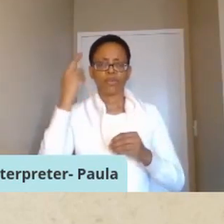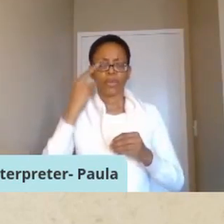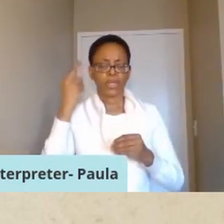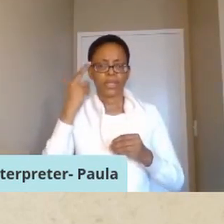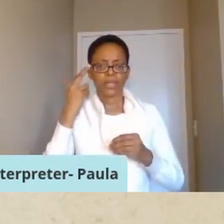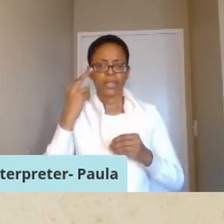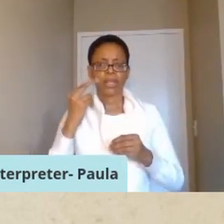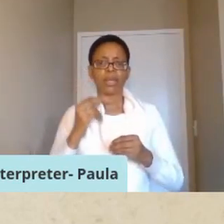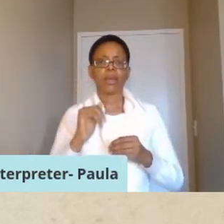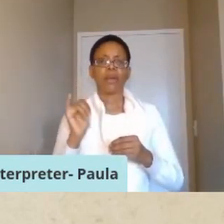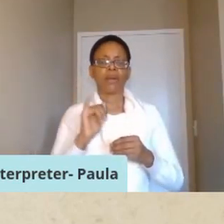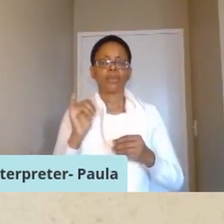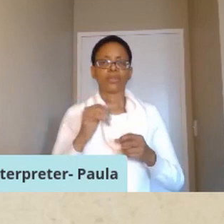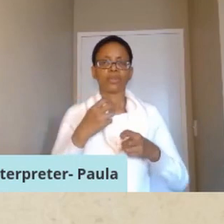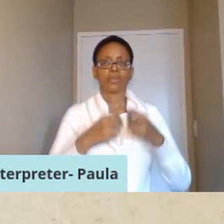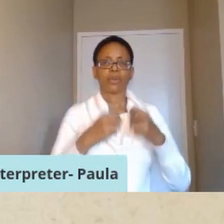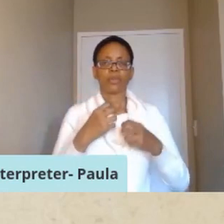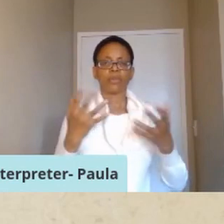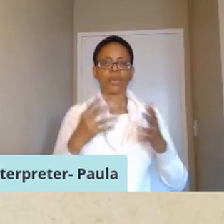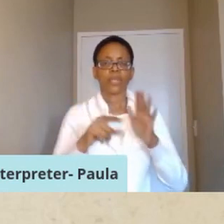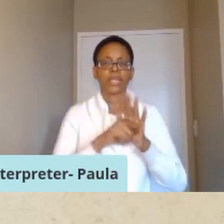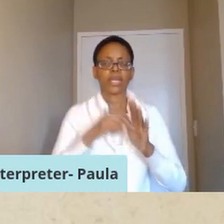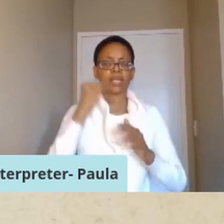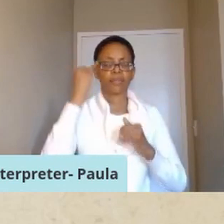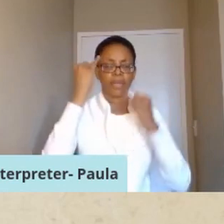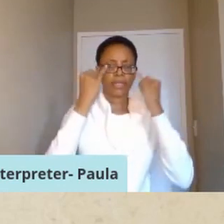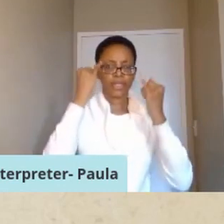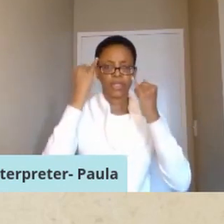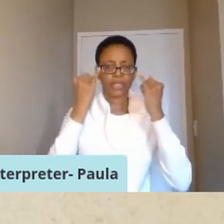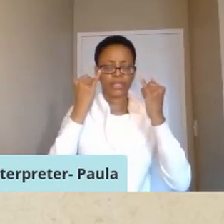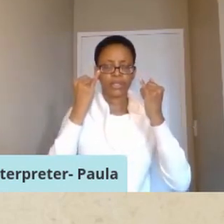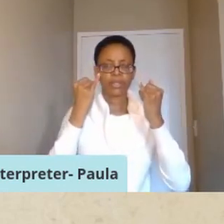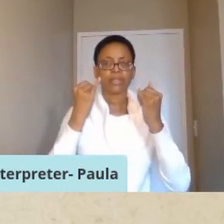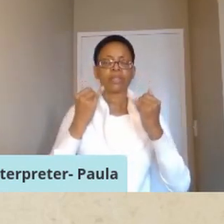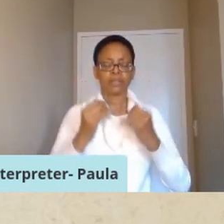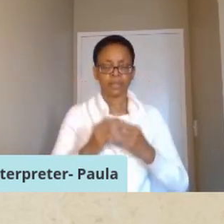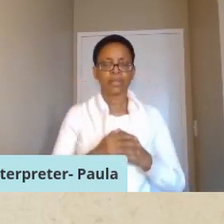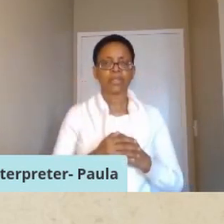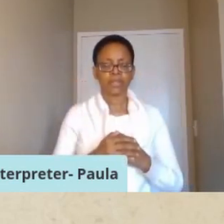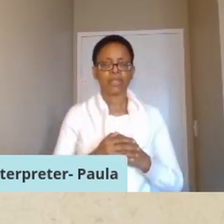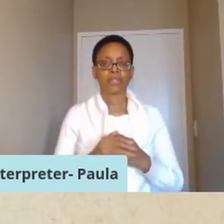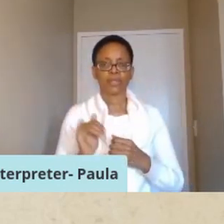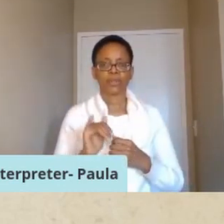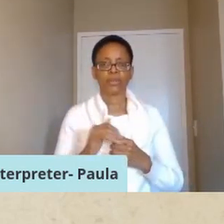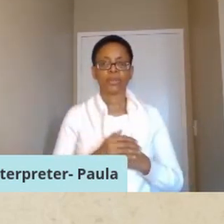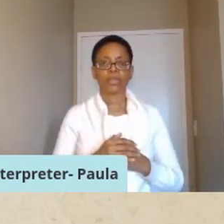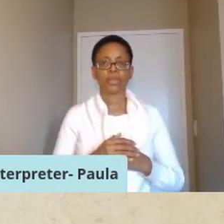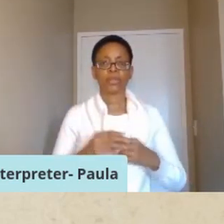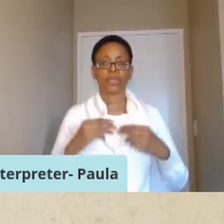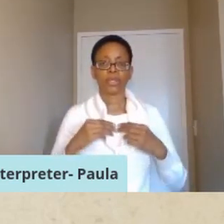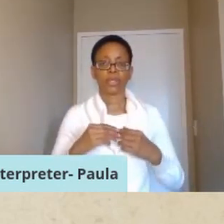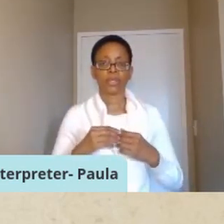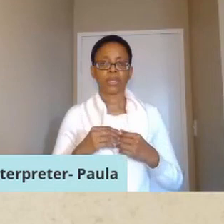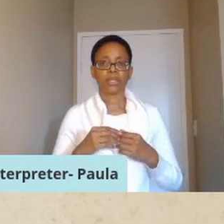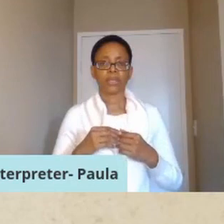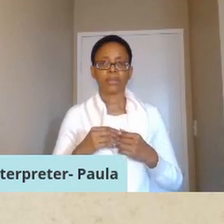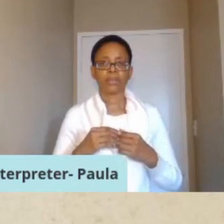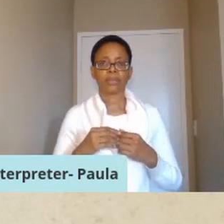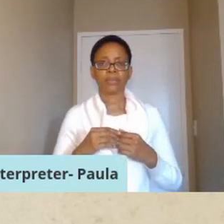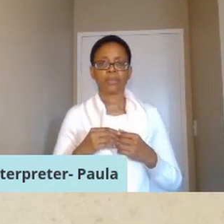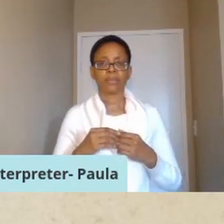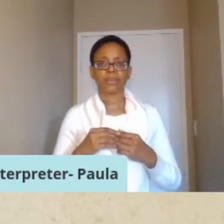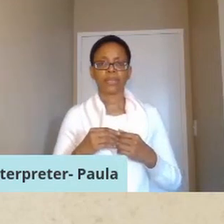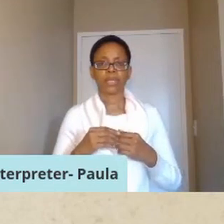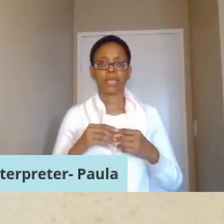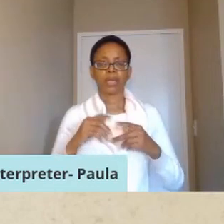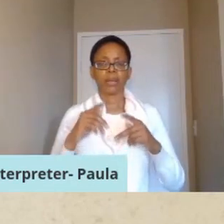of negative imagination. So Nursi argues that human being emotionally gets weak due to scattering the power of the